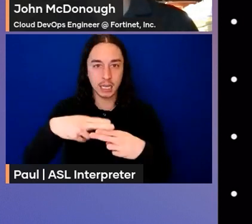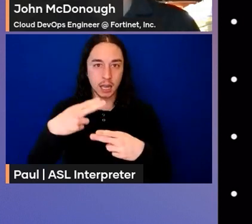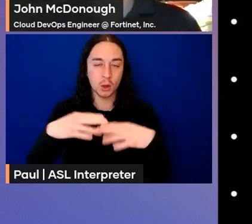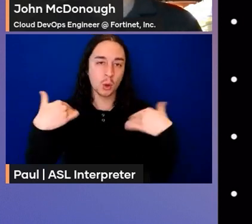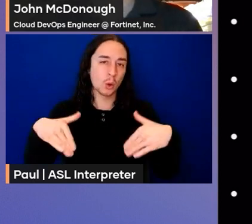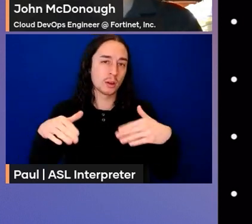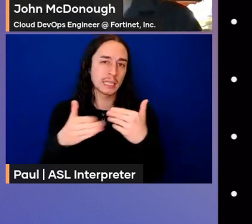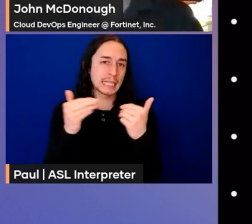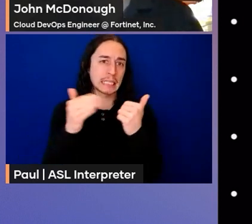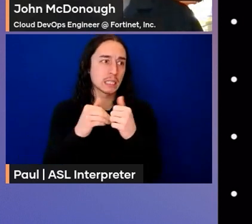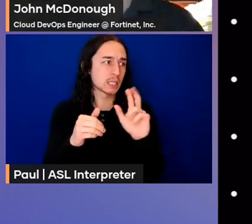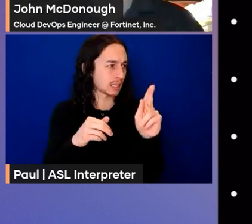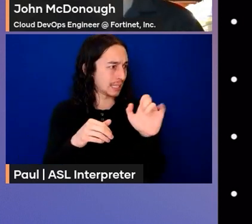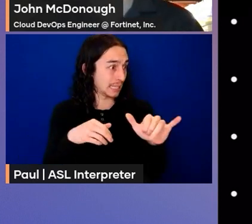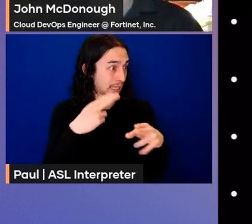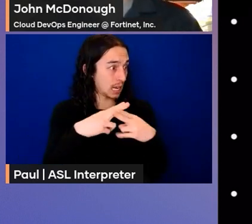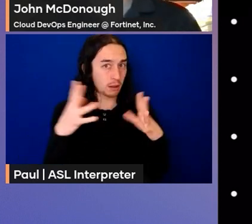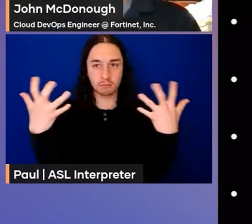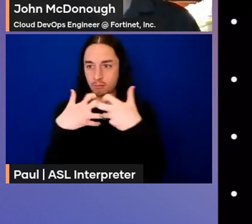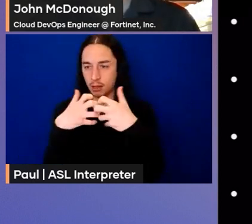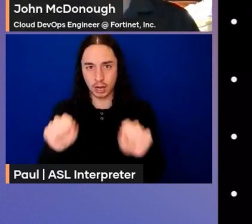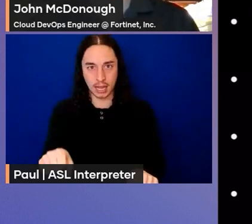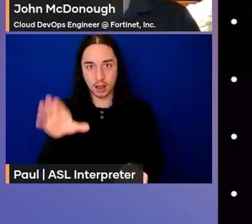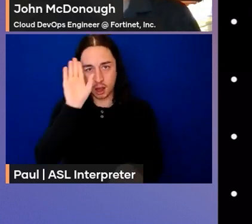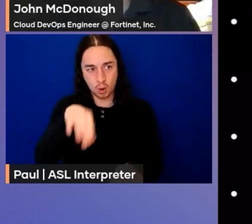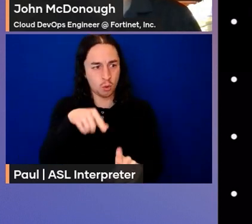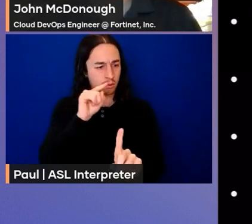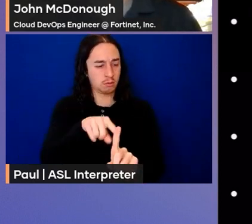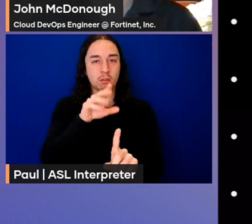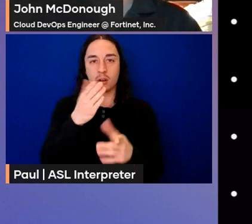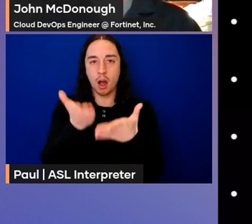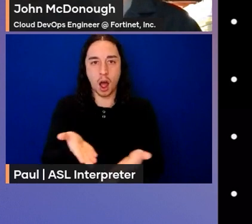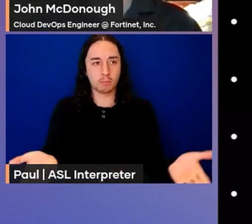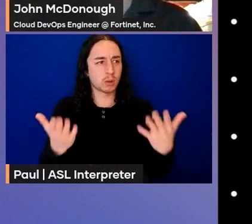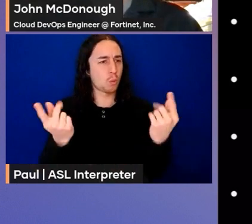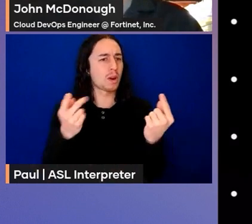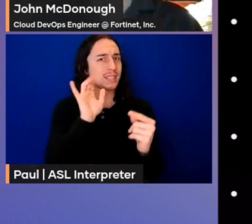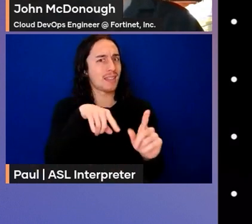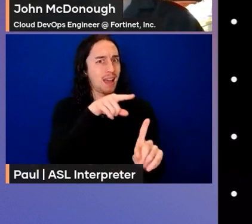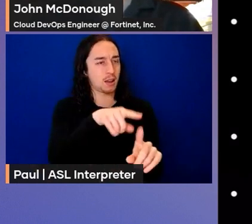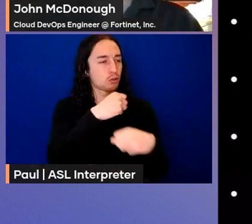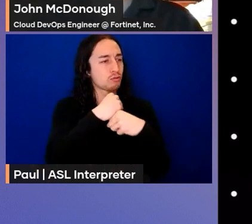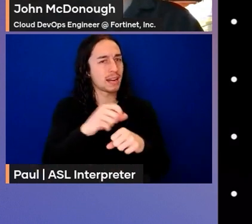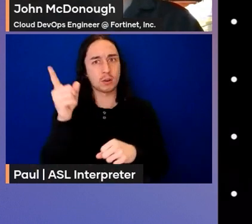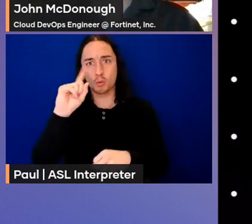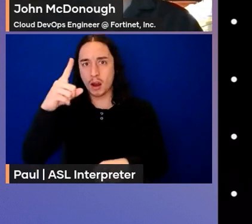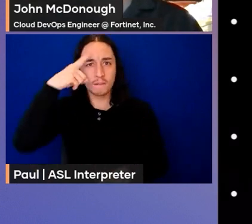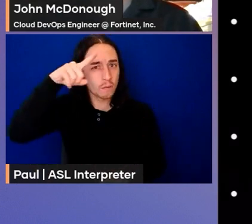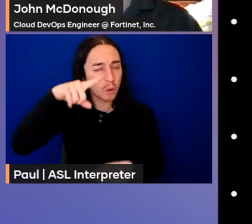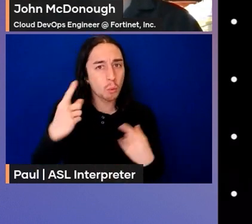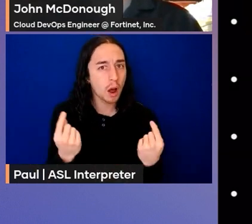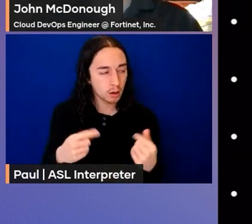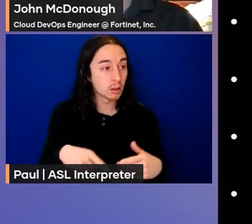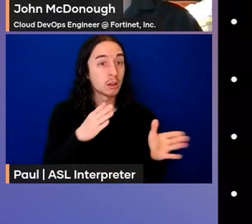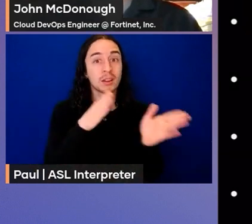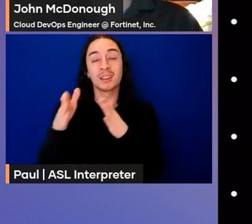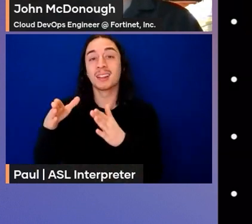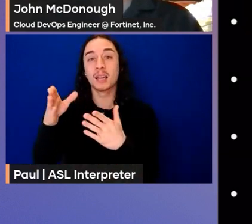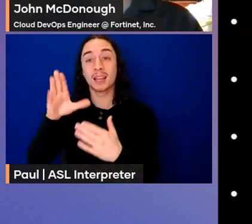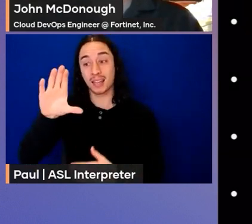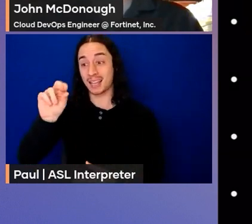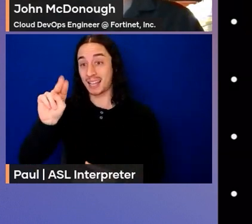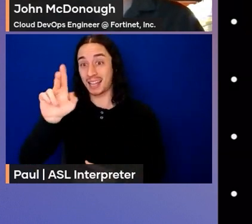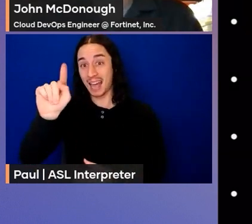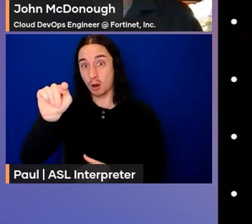I can know what that object is, where it was created from, what it's for. But with count, I'd reference it by its